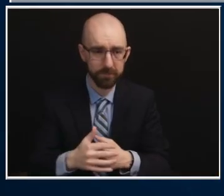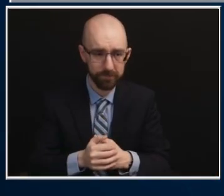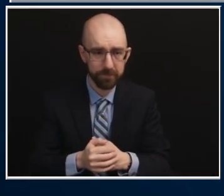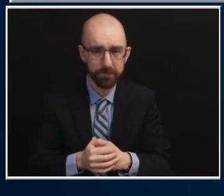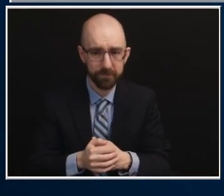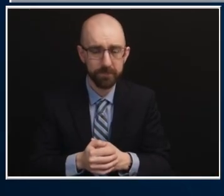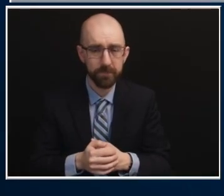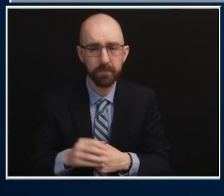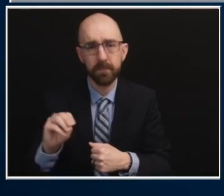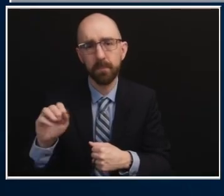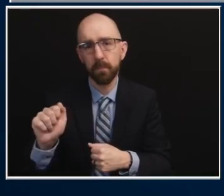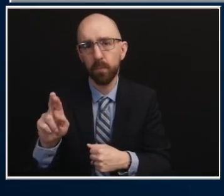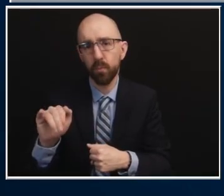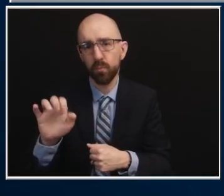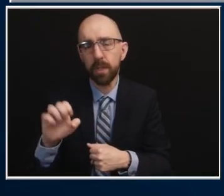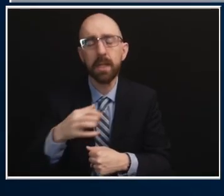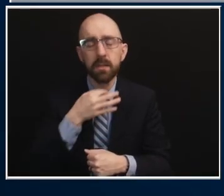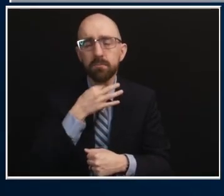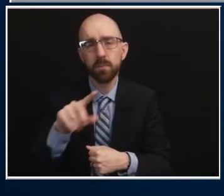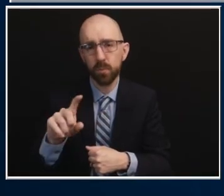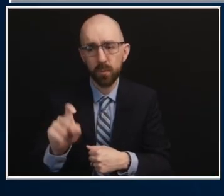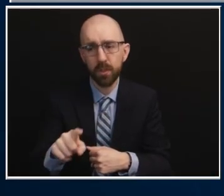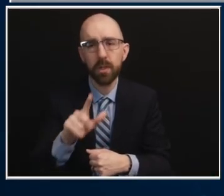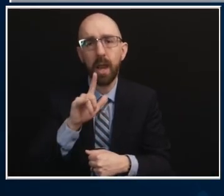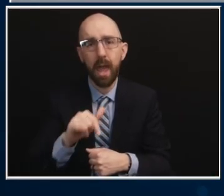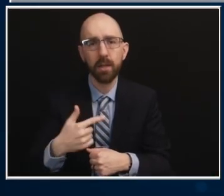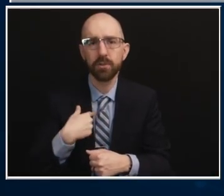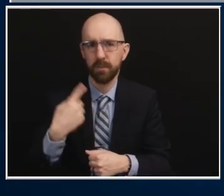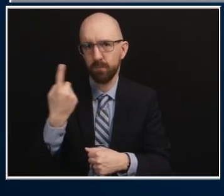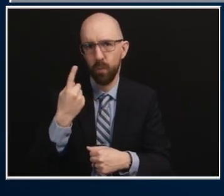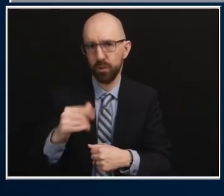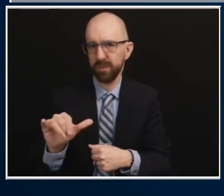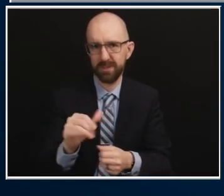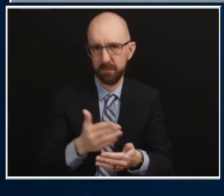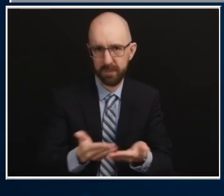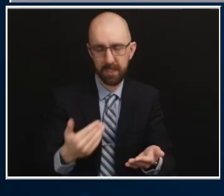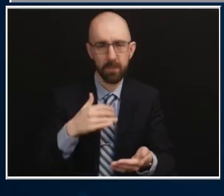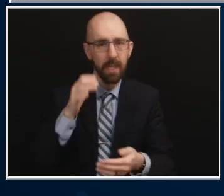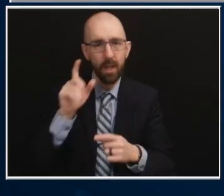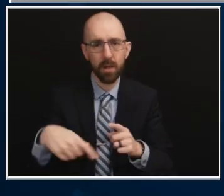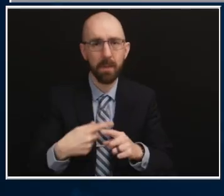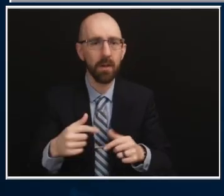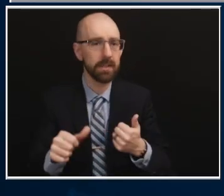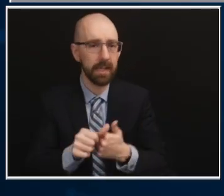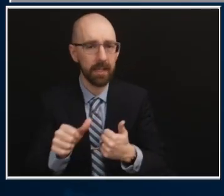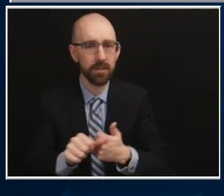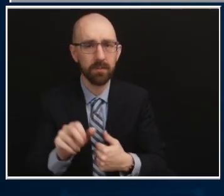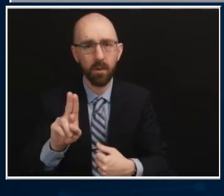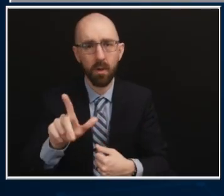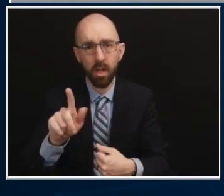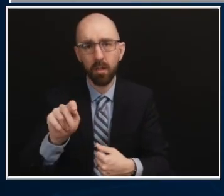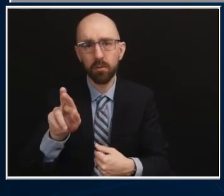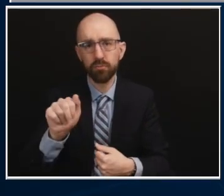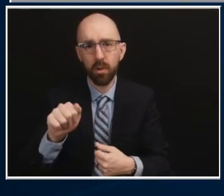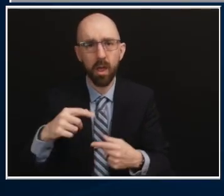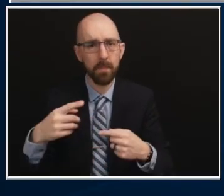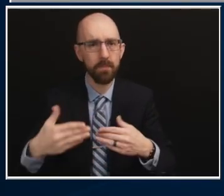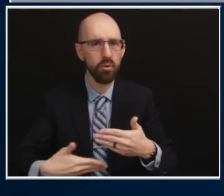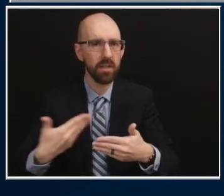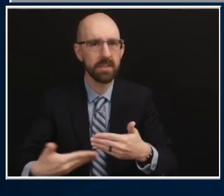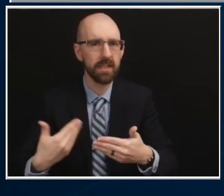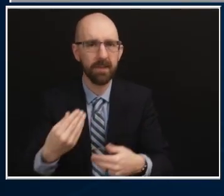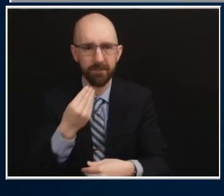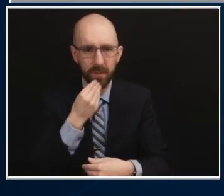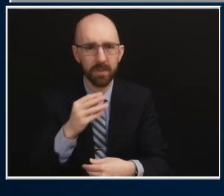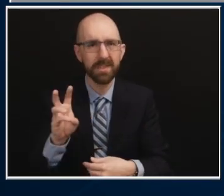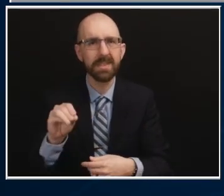Marie has a question. And actually, I've wondered this too. We keep hearing about the dangers of ultra-processed foods. 60 Minutes did